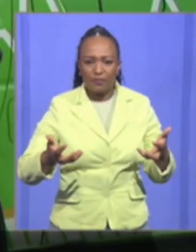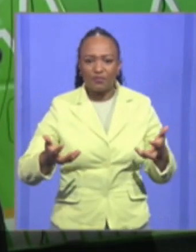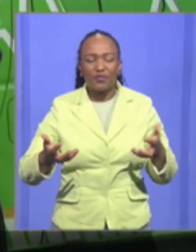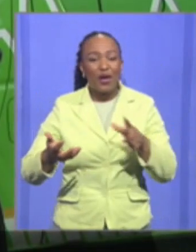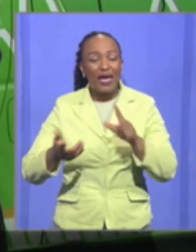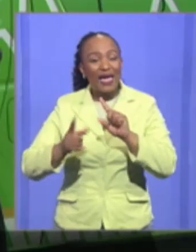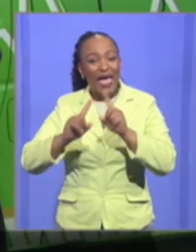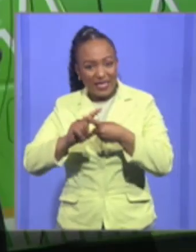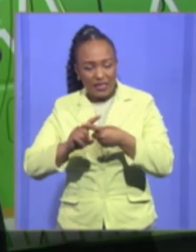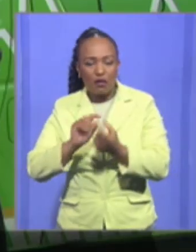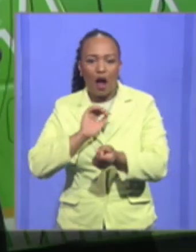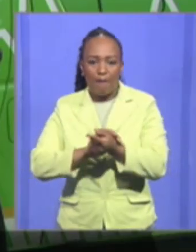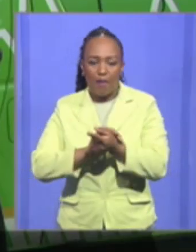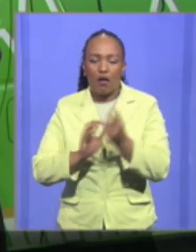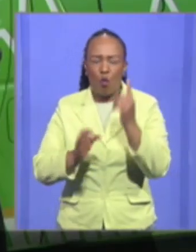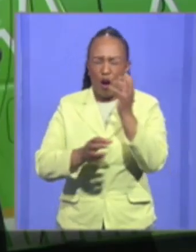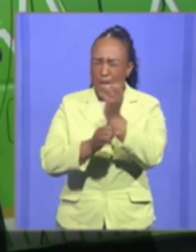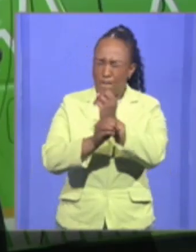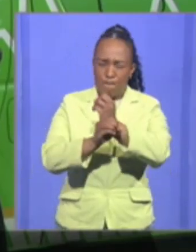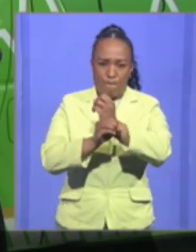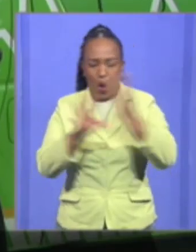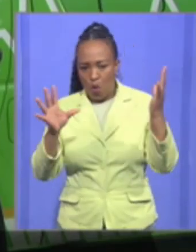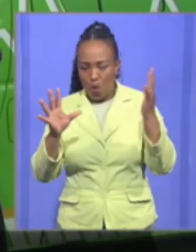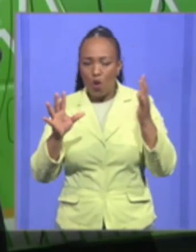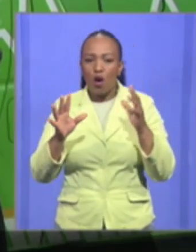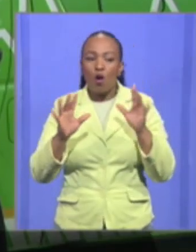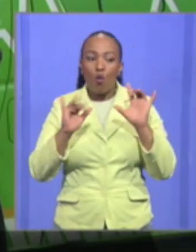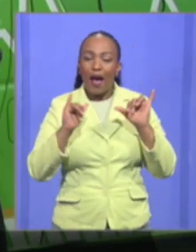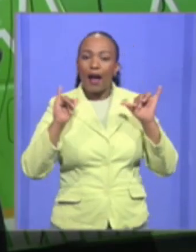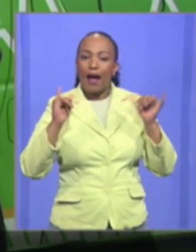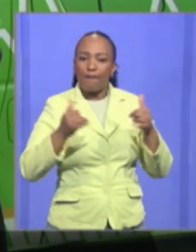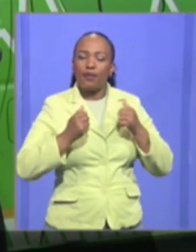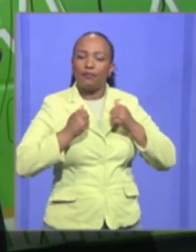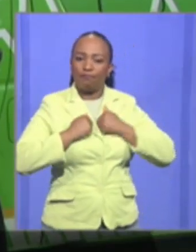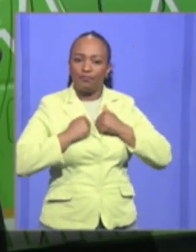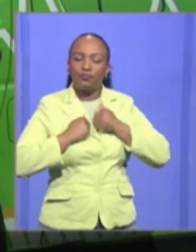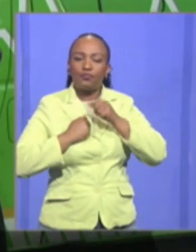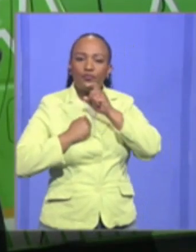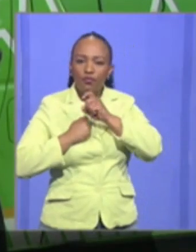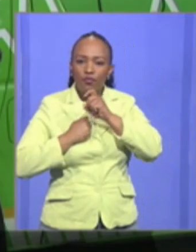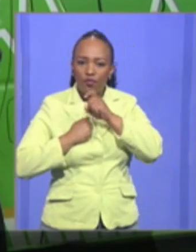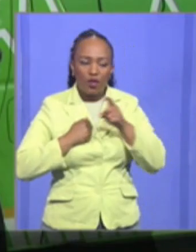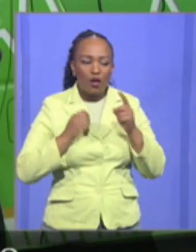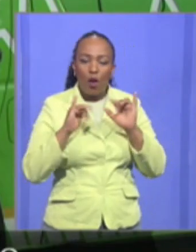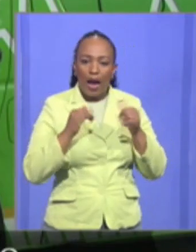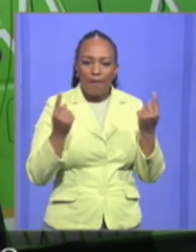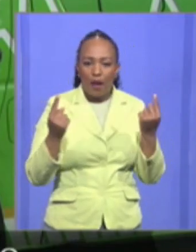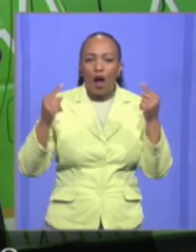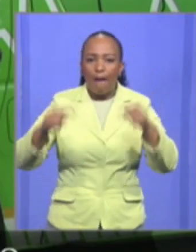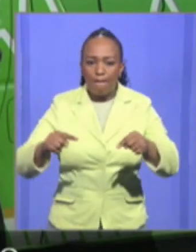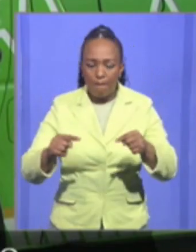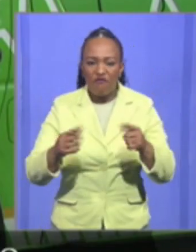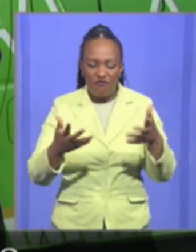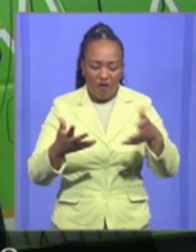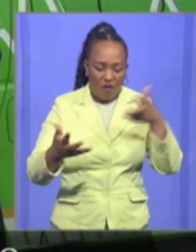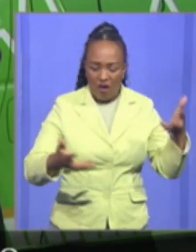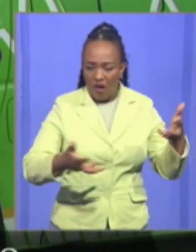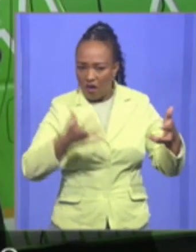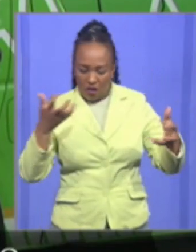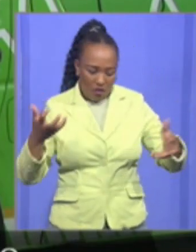explosion ge ba company ya rena ye re šomišago gore e tle e re hlokomelle metšhine ya rena ge ba le busy